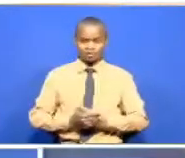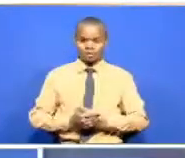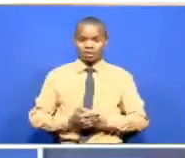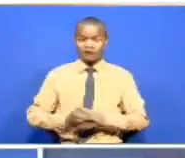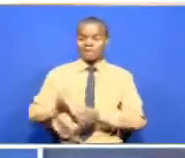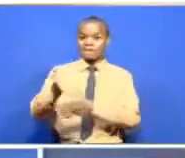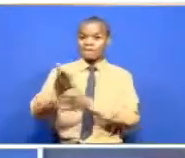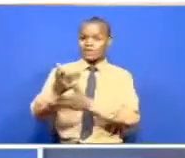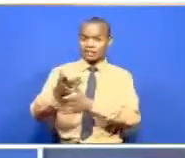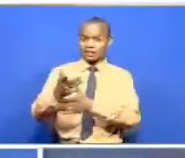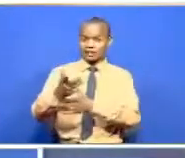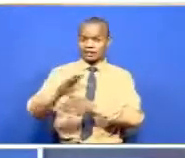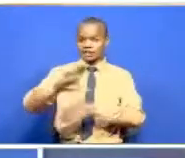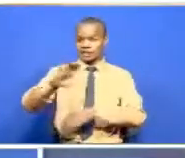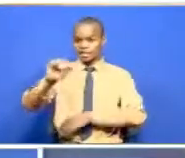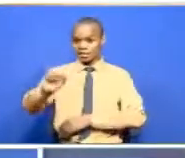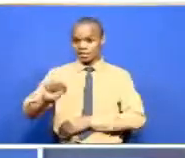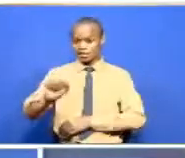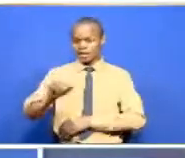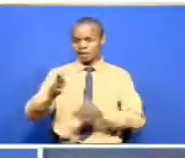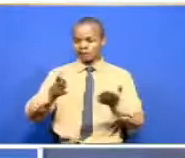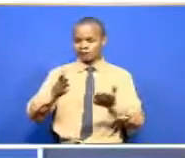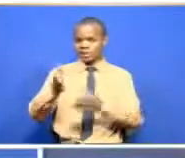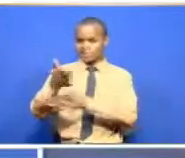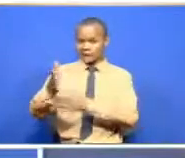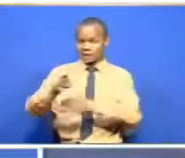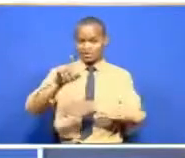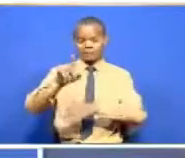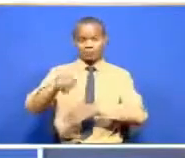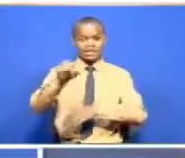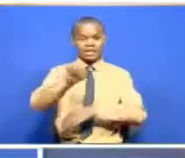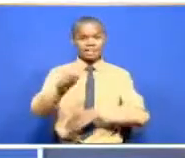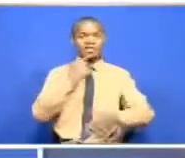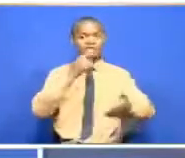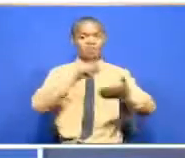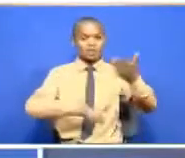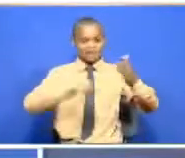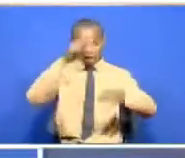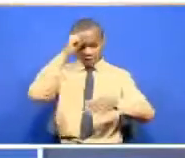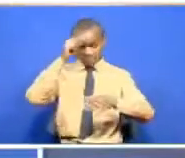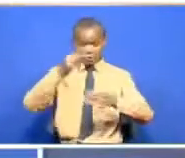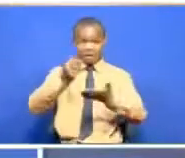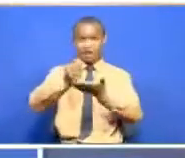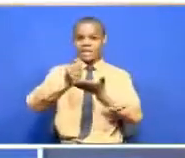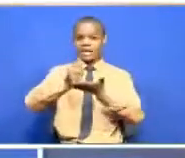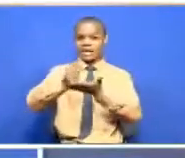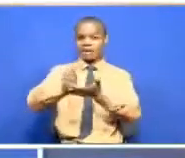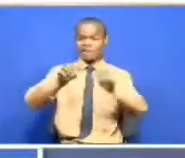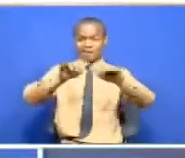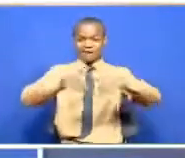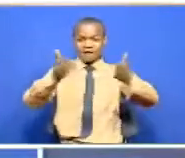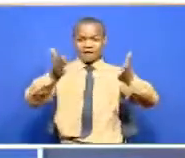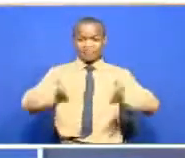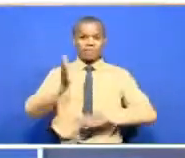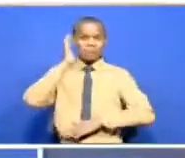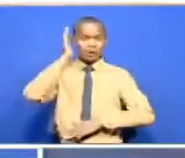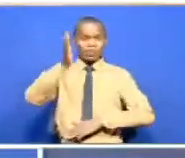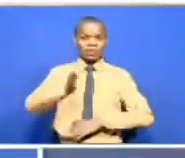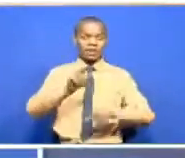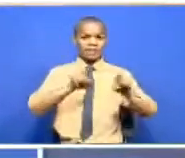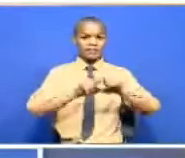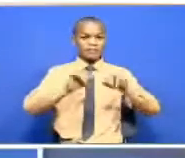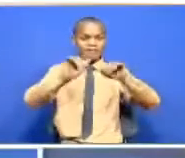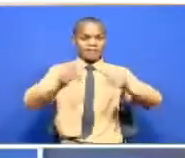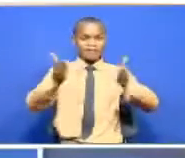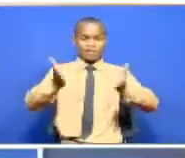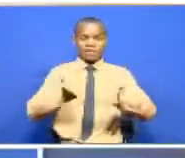Prof. Muchemi Ntiba has said that the government will assist farmers with 70% of seed money, while the farmers will be required